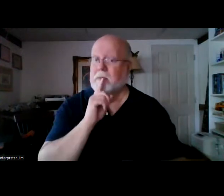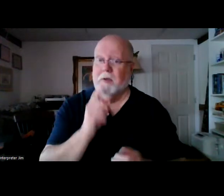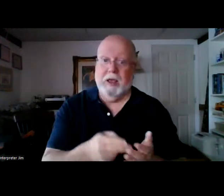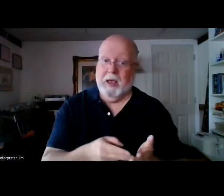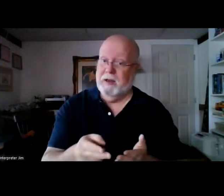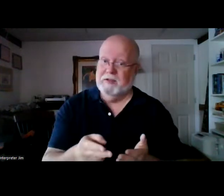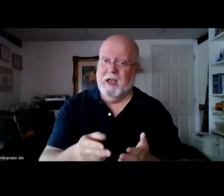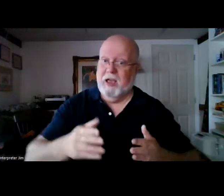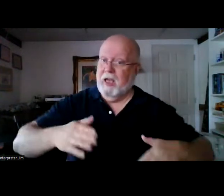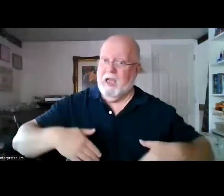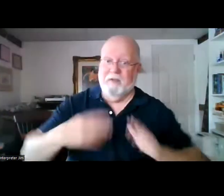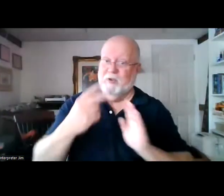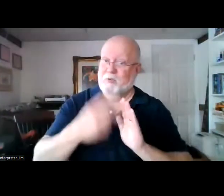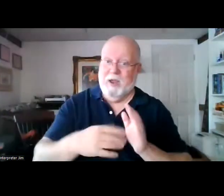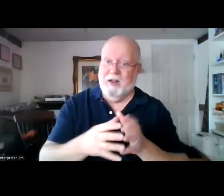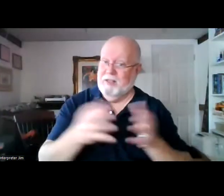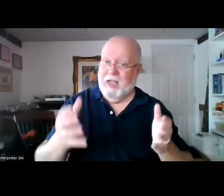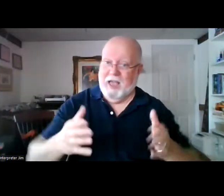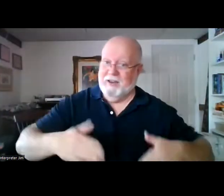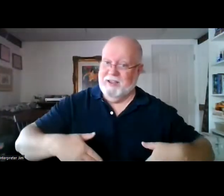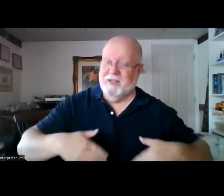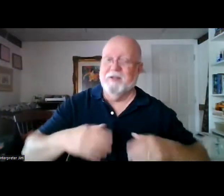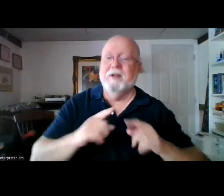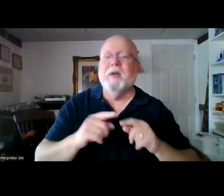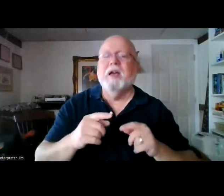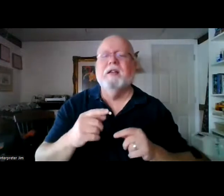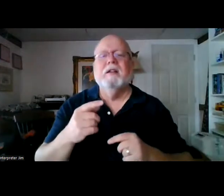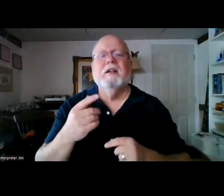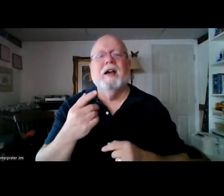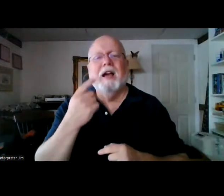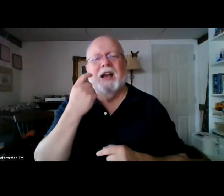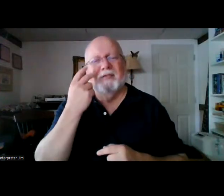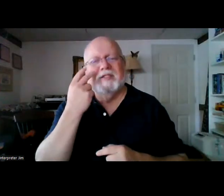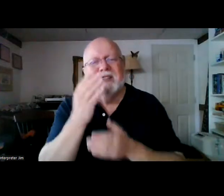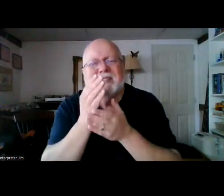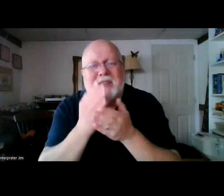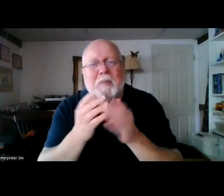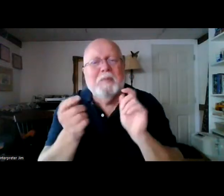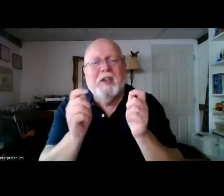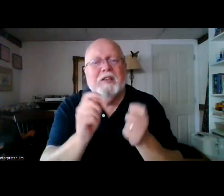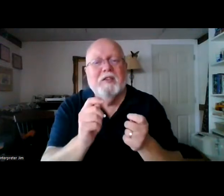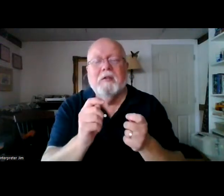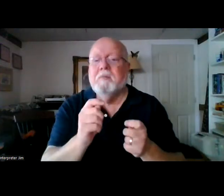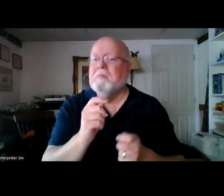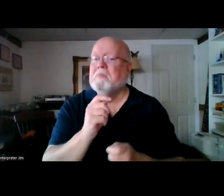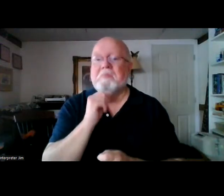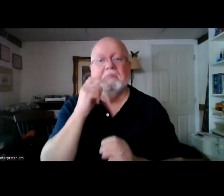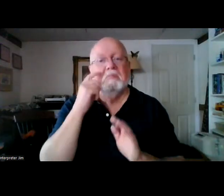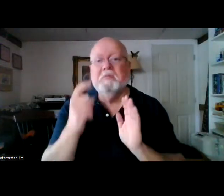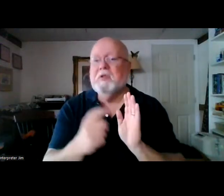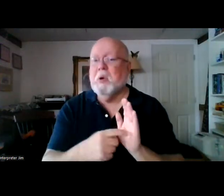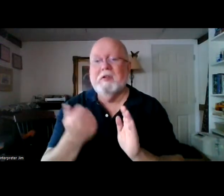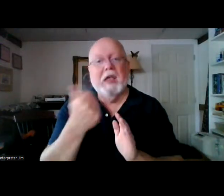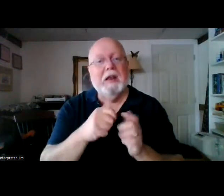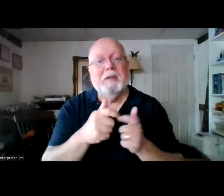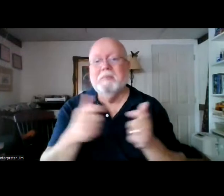haven't read, a ton about it, but from what I've seen briefly about the changes, I didn't see that there was going to be any change